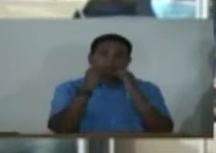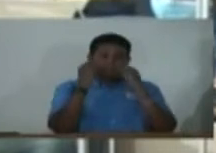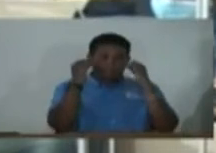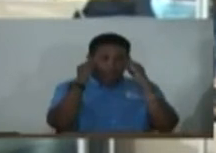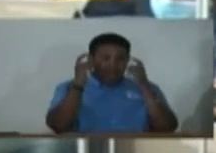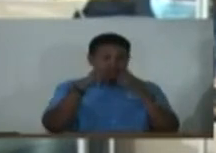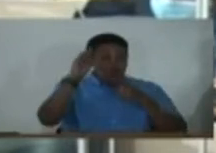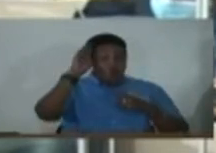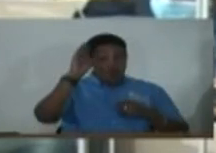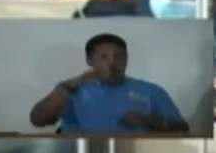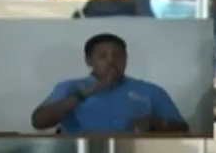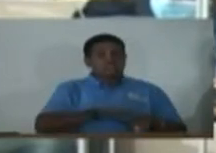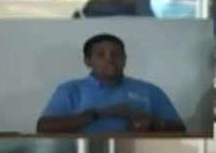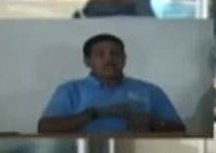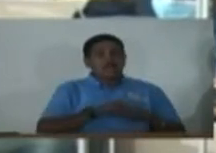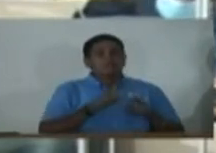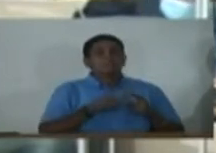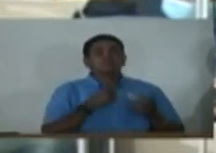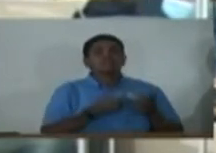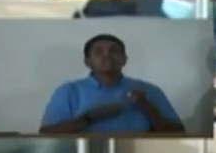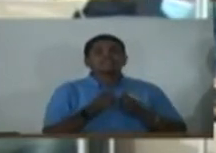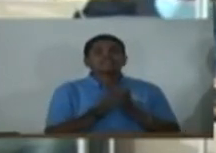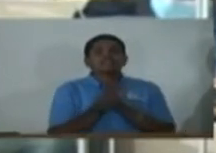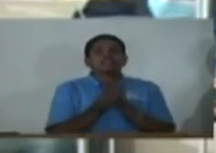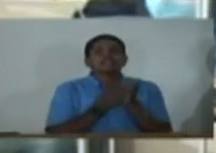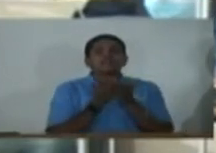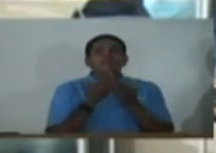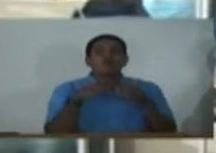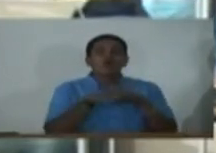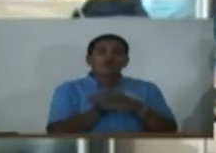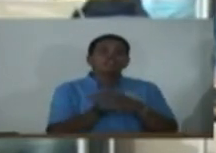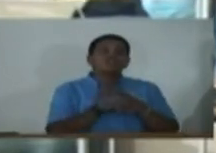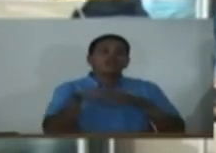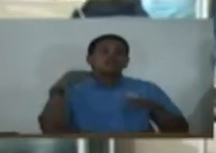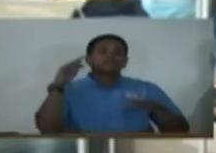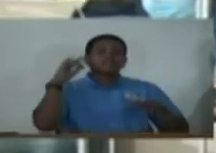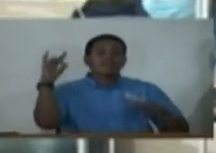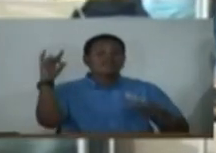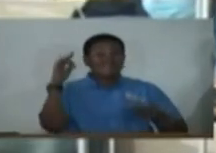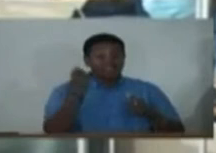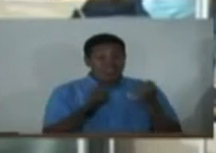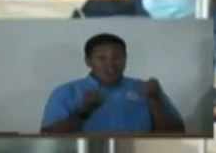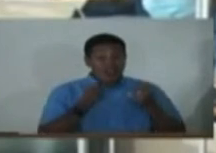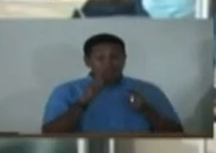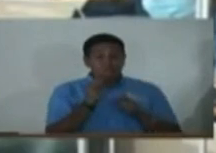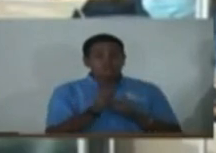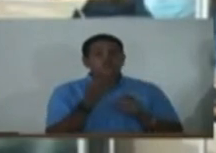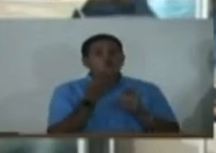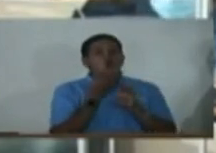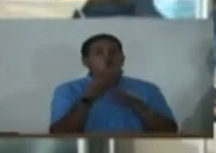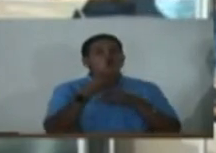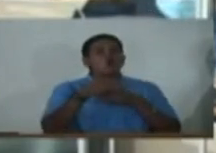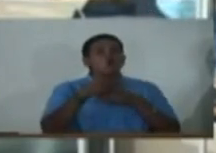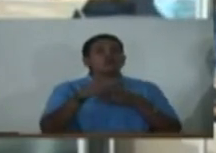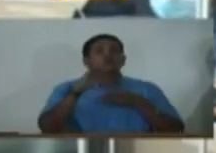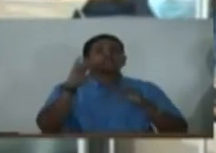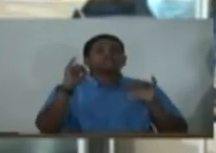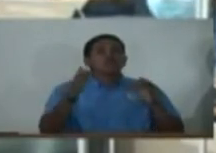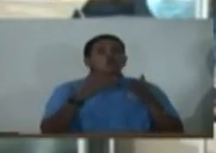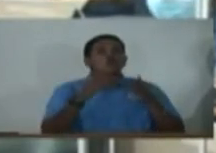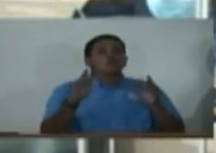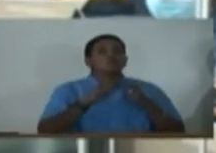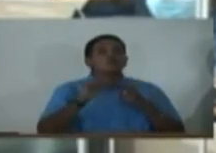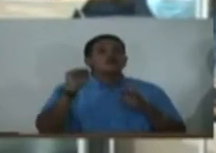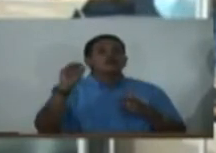all times and sanitize before entry and exit of vehicles. Ensure the windows remain open and the AC is turned